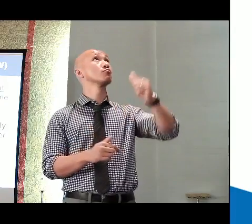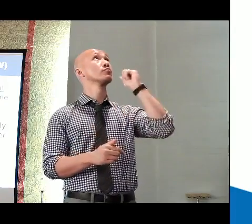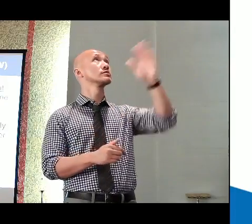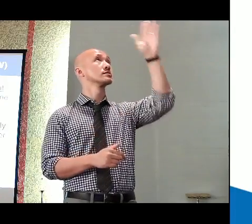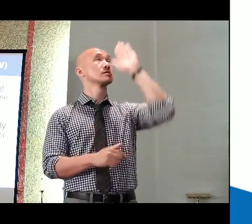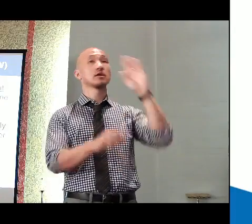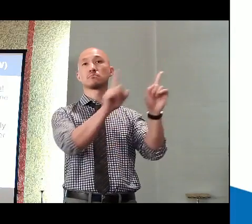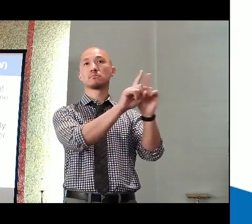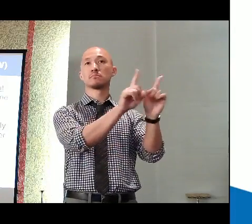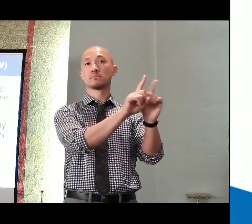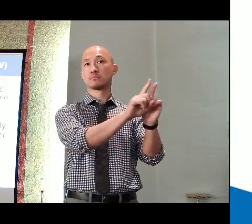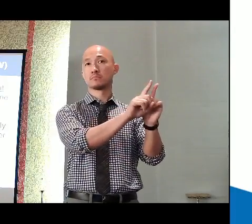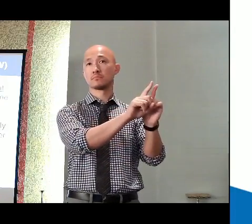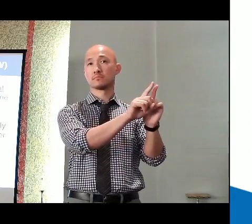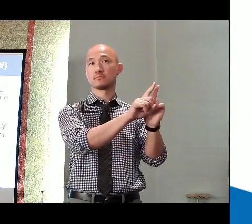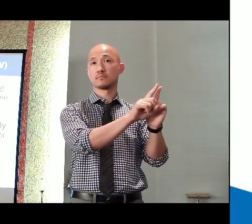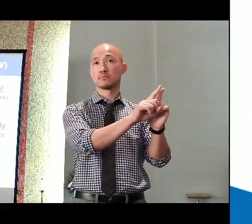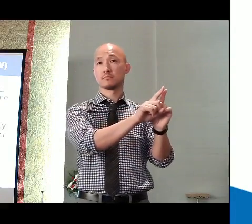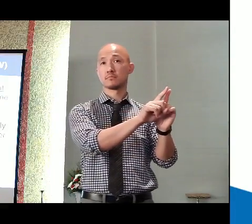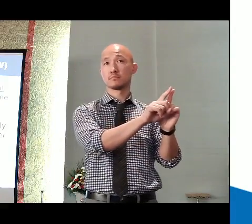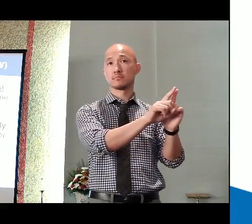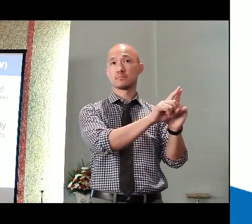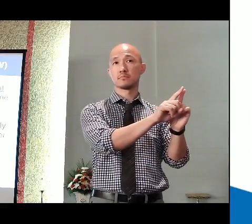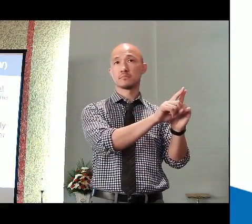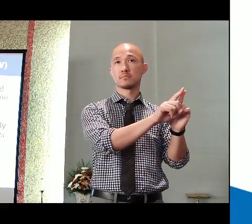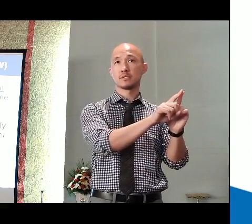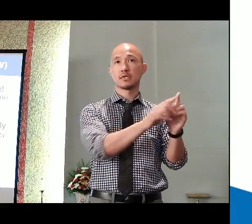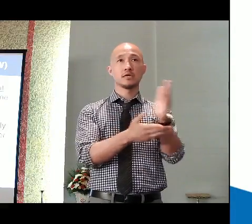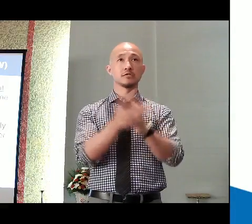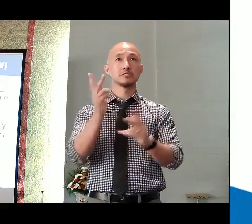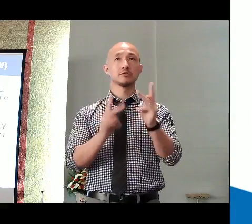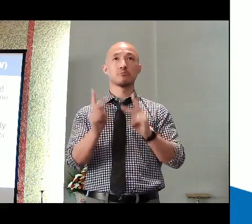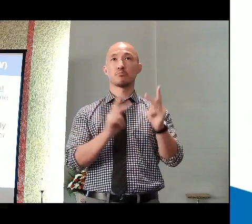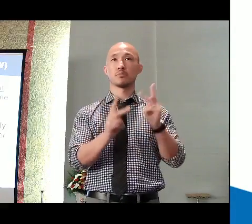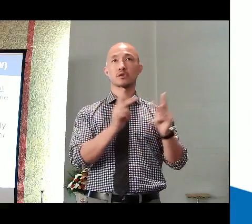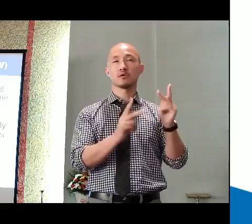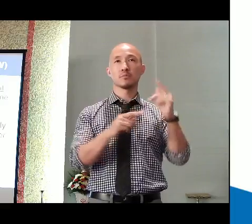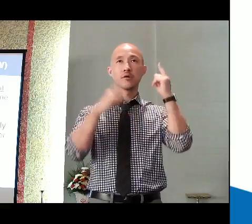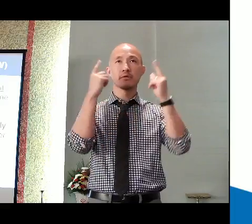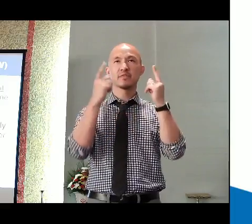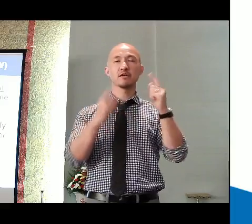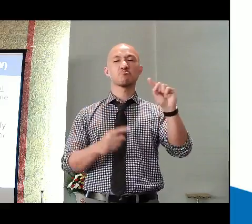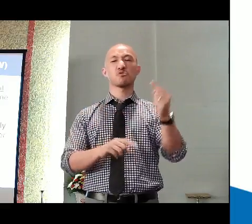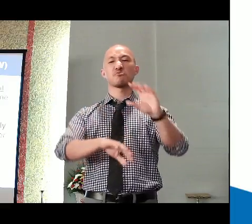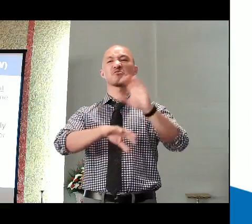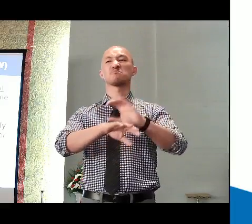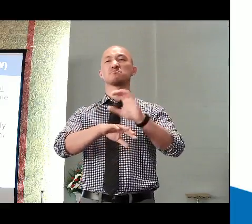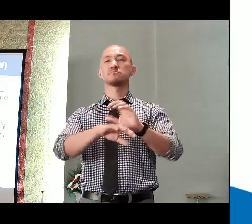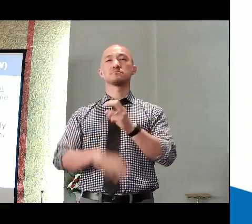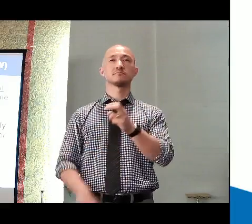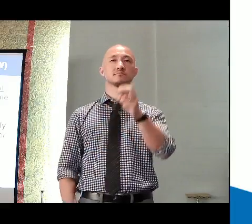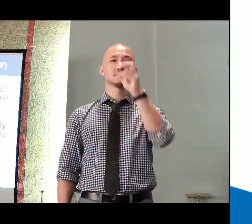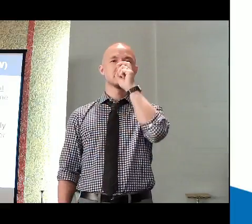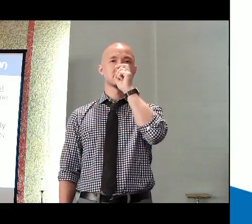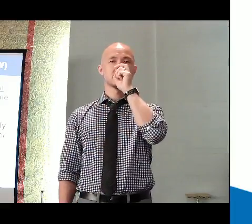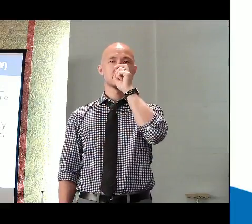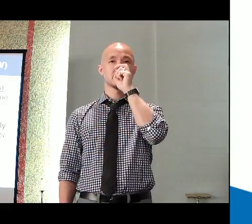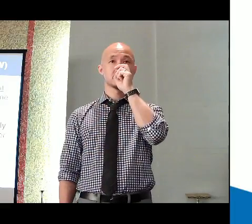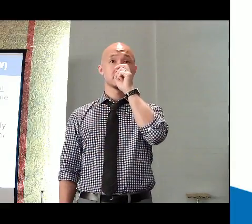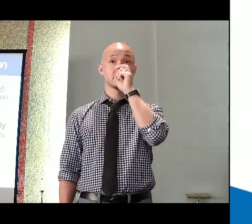so that you know that it's not just this church that has these expectations. No, this is an expectation from